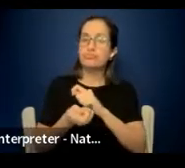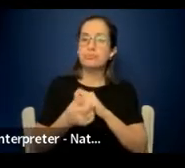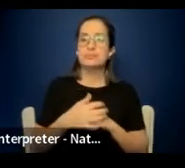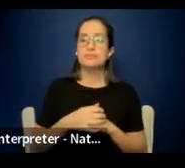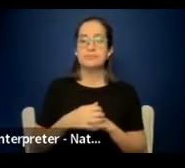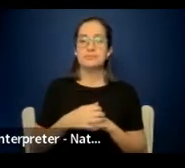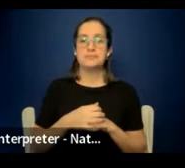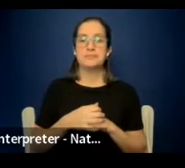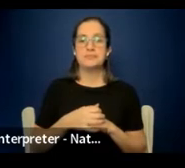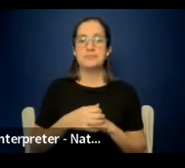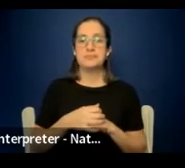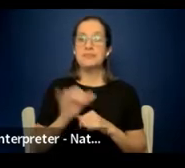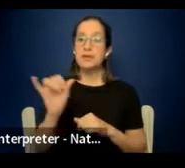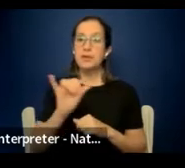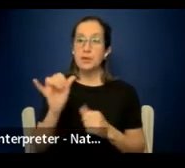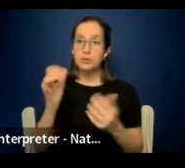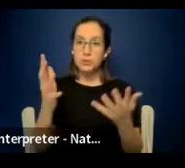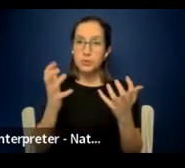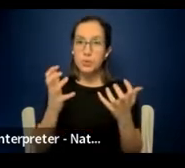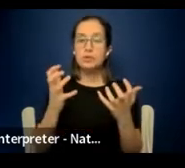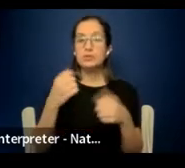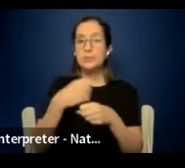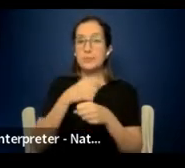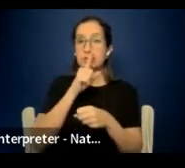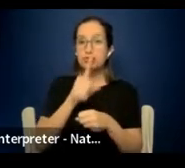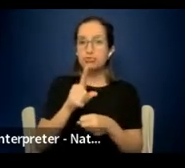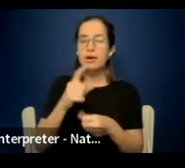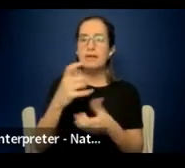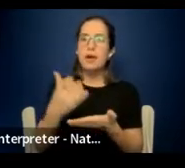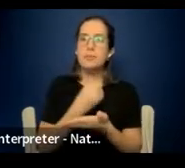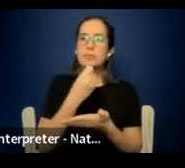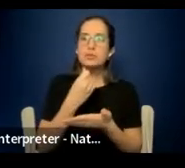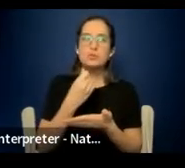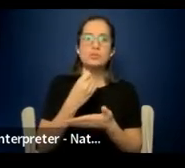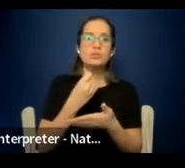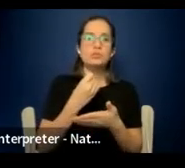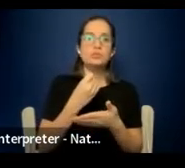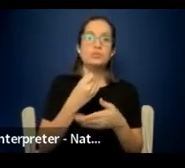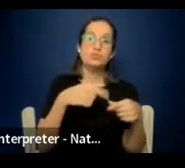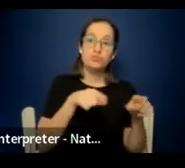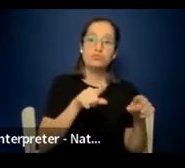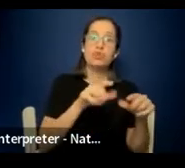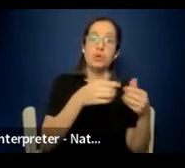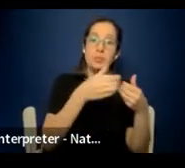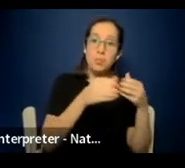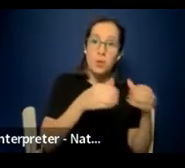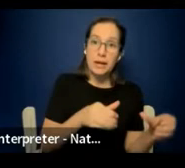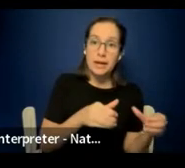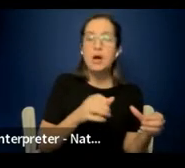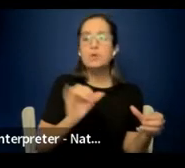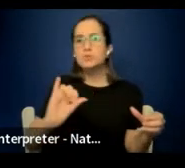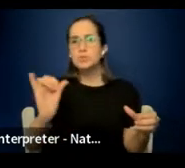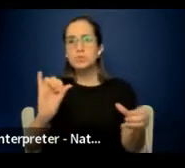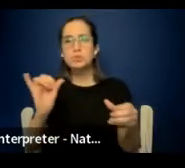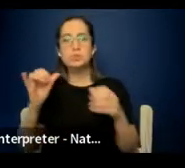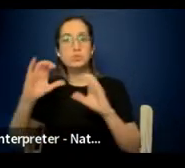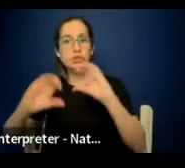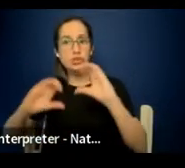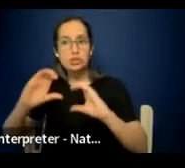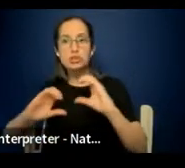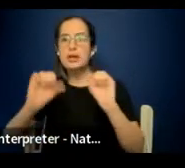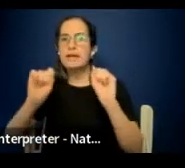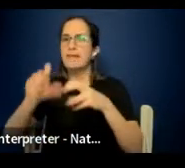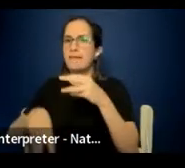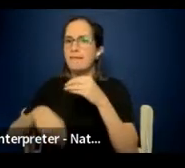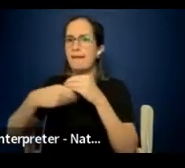also, you know, want to make sure that we have opportunities both during the breakout and also if you have things to add during the chat, you know, please do so during